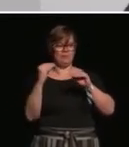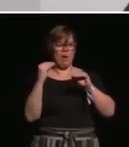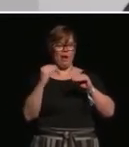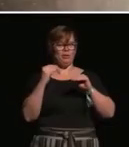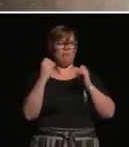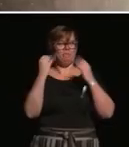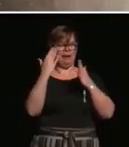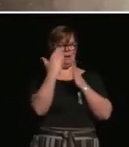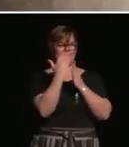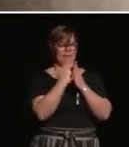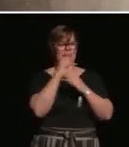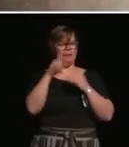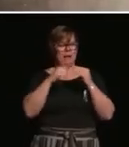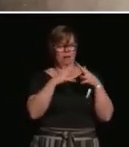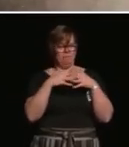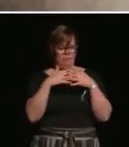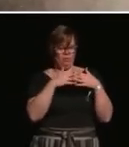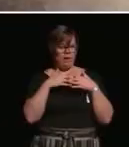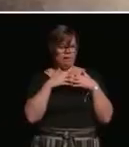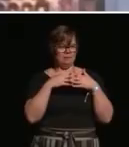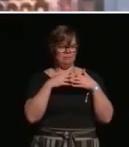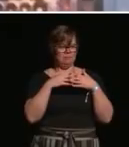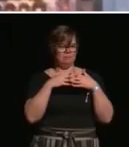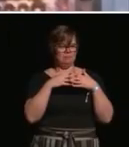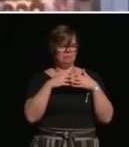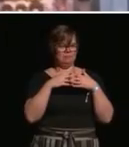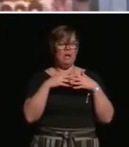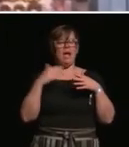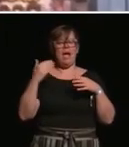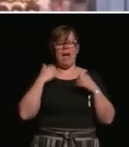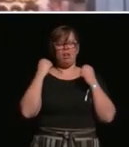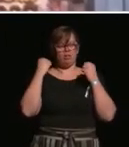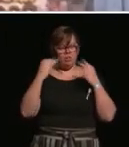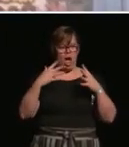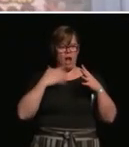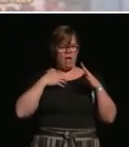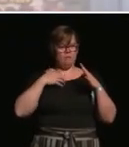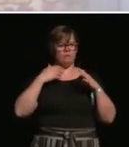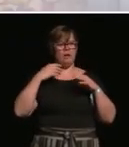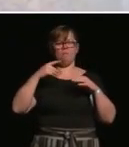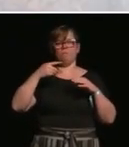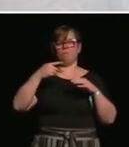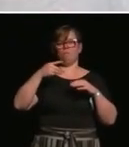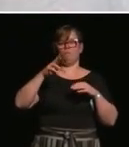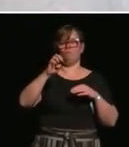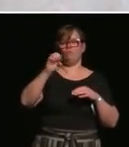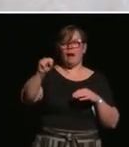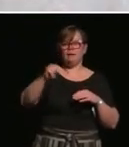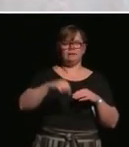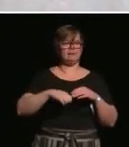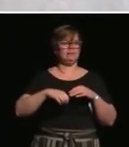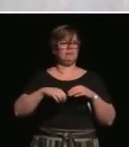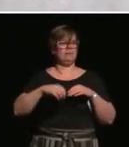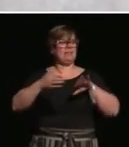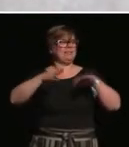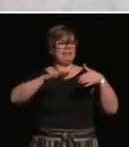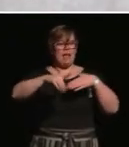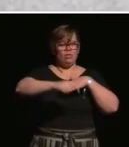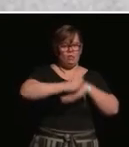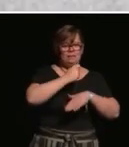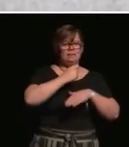America. She endured negative press, disruptions at her concerts, and even death threats due to its depiction of an interracial